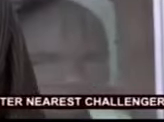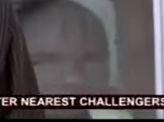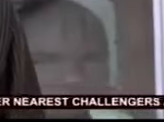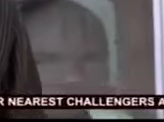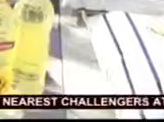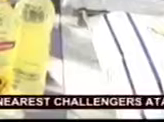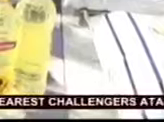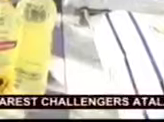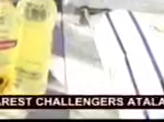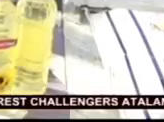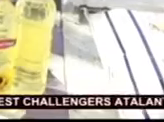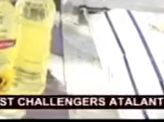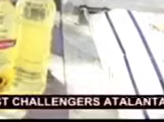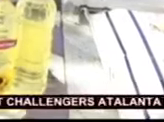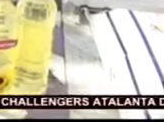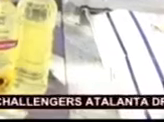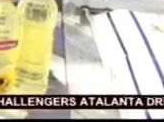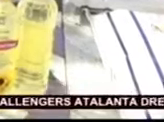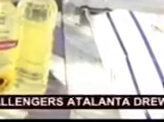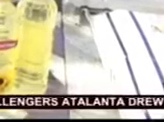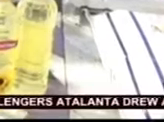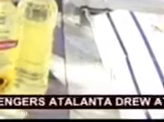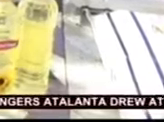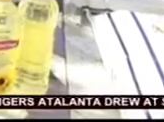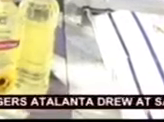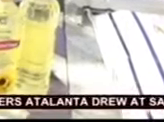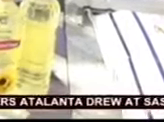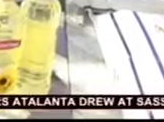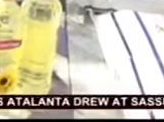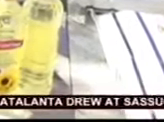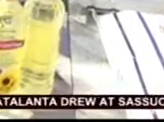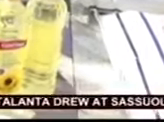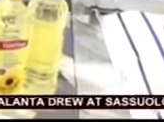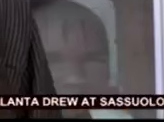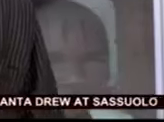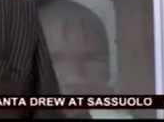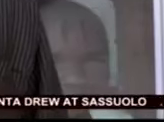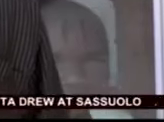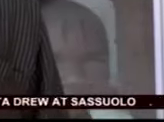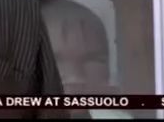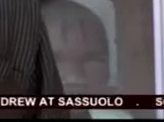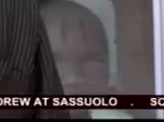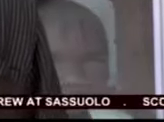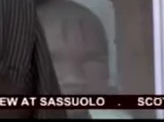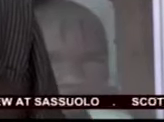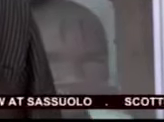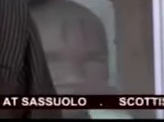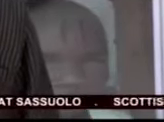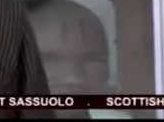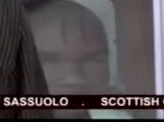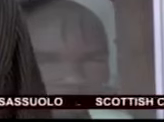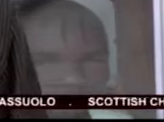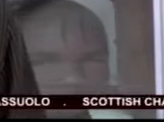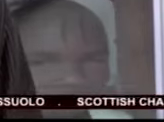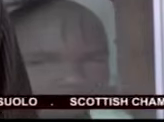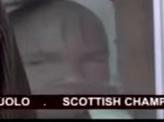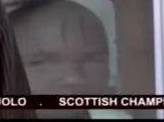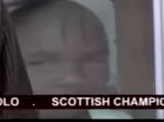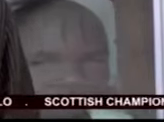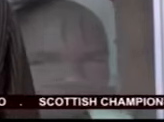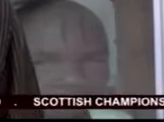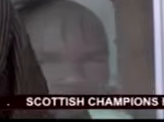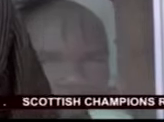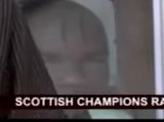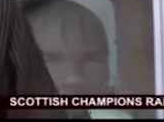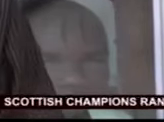hormo kamala oke nan ka fo nyende meda kan sa nga sanje dandan si sango san nin sungaro sira nka ko nyen toboro